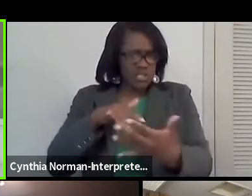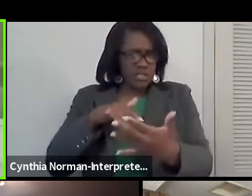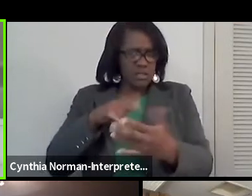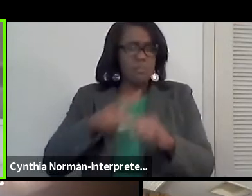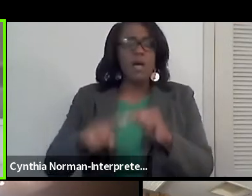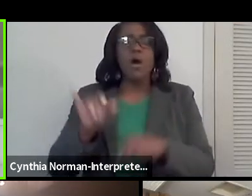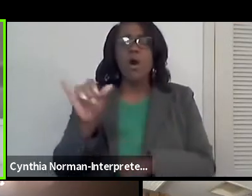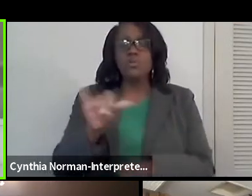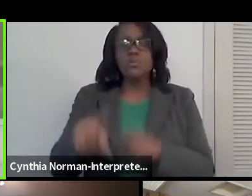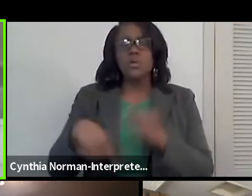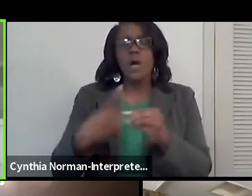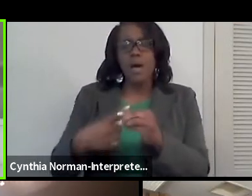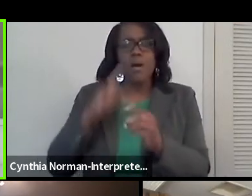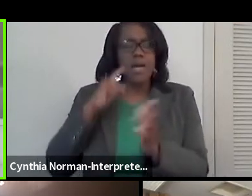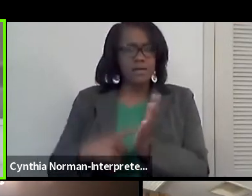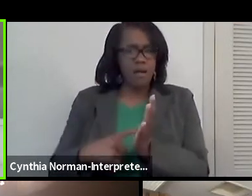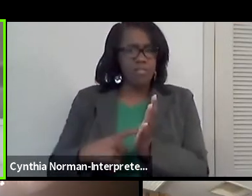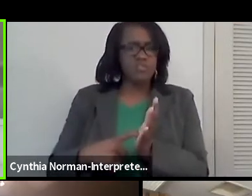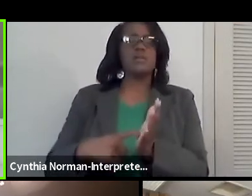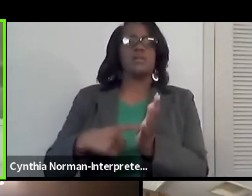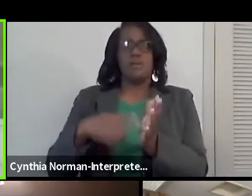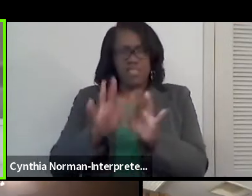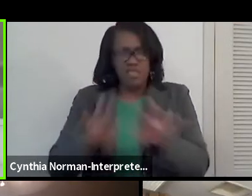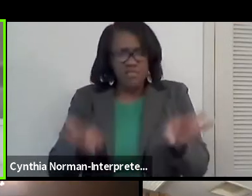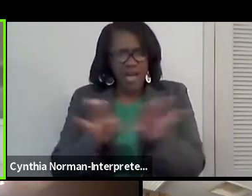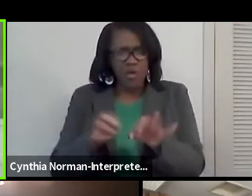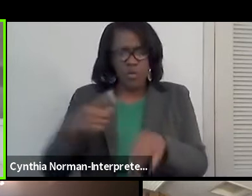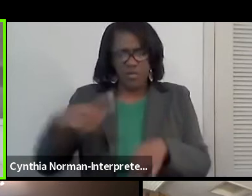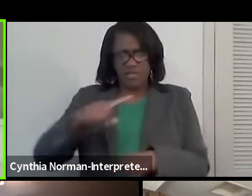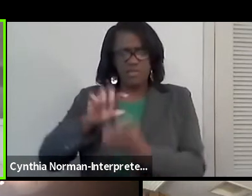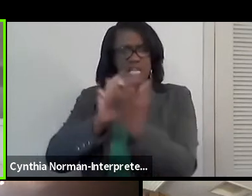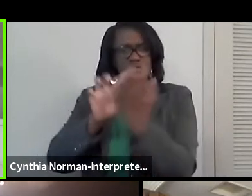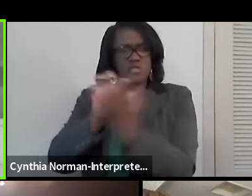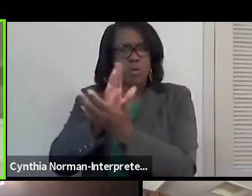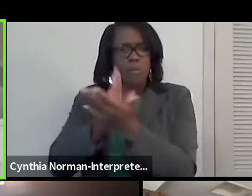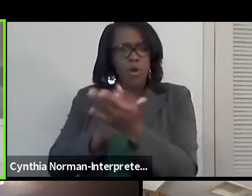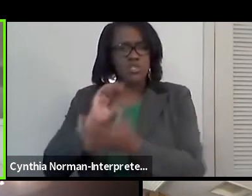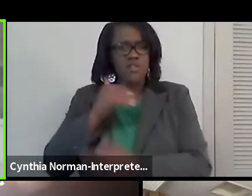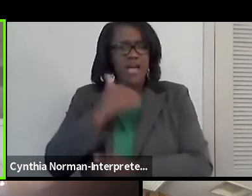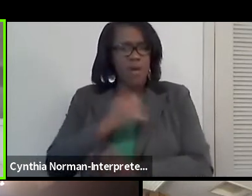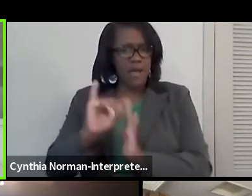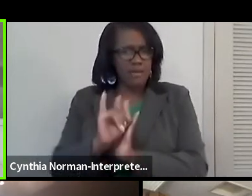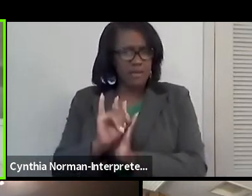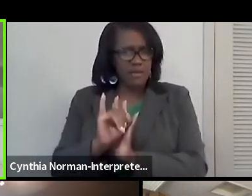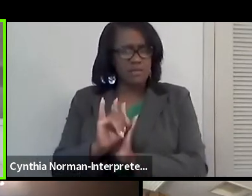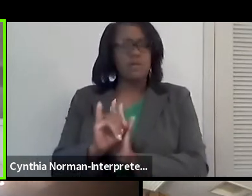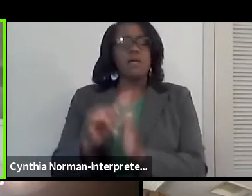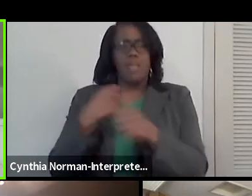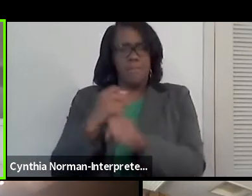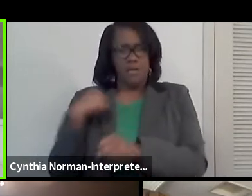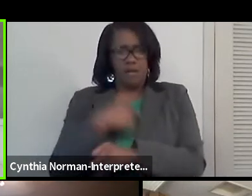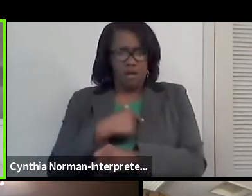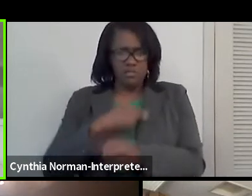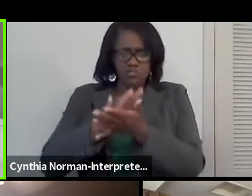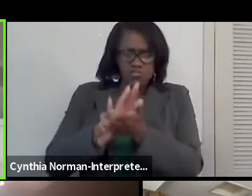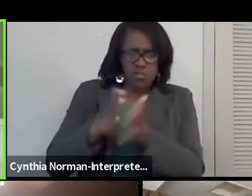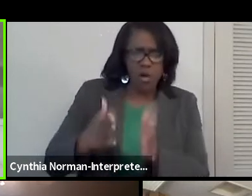about acknowledging the importance and the deep value of these intersectional parts of our identities that shape us as scholars and as